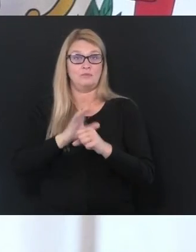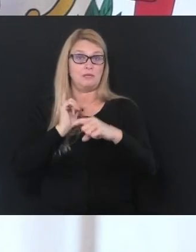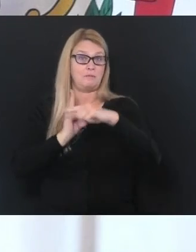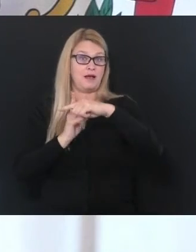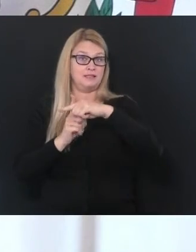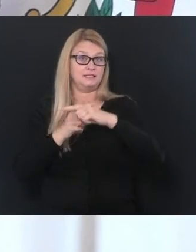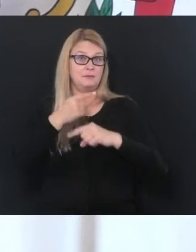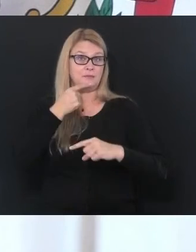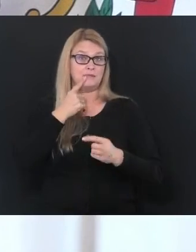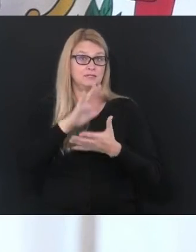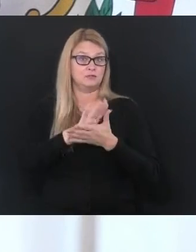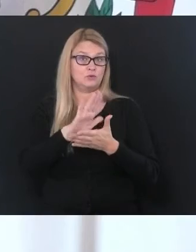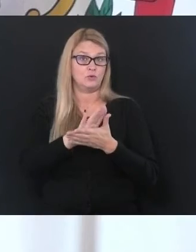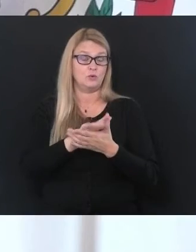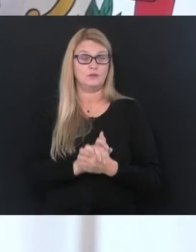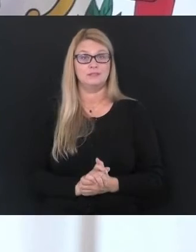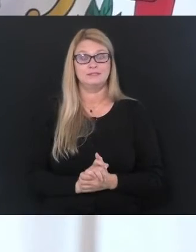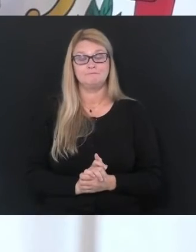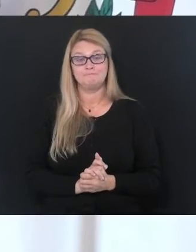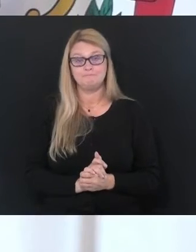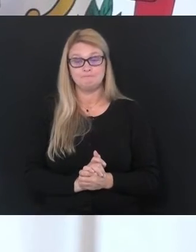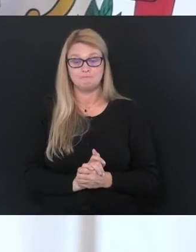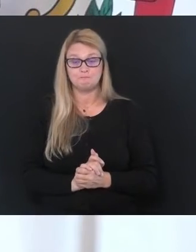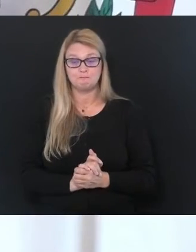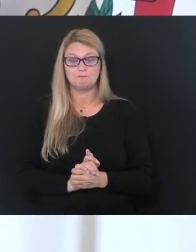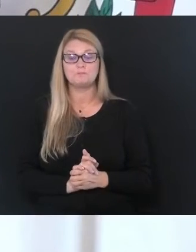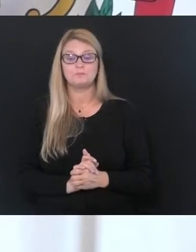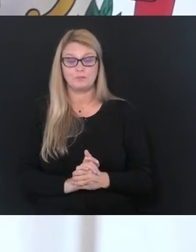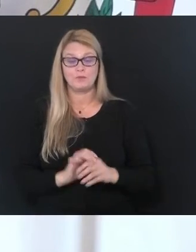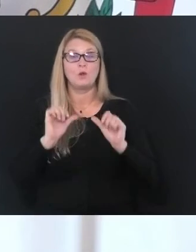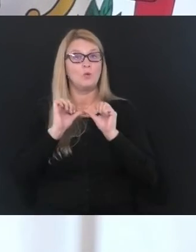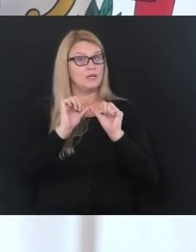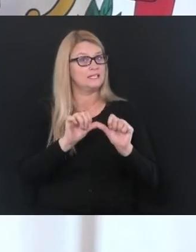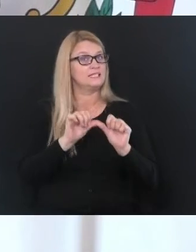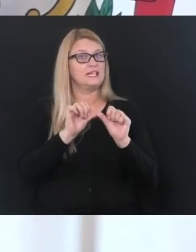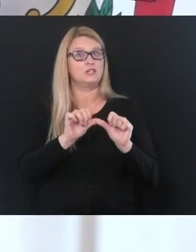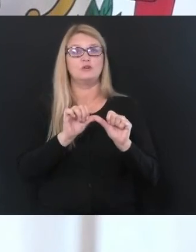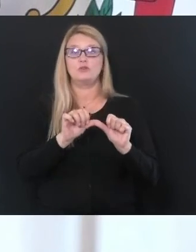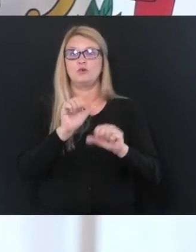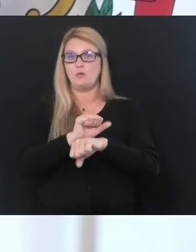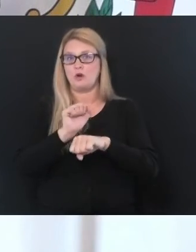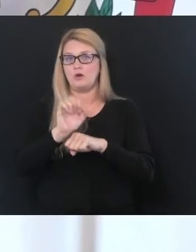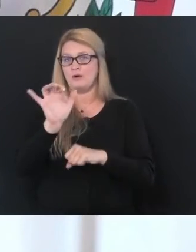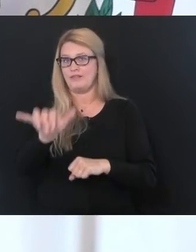public school system. We're continuing to work that and look at what